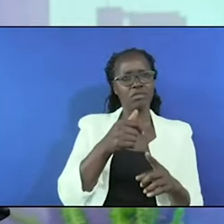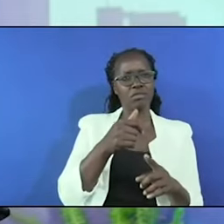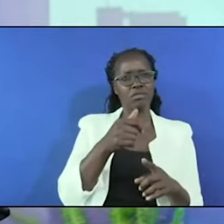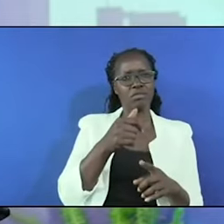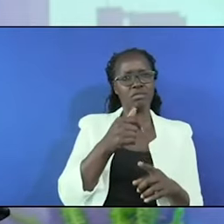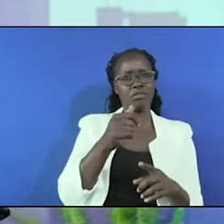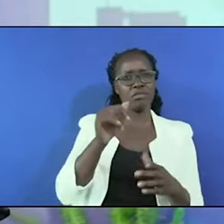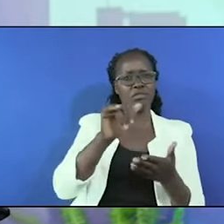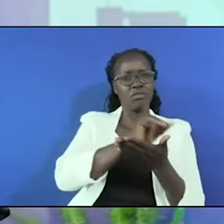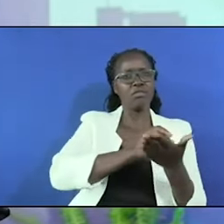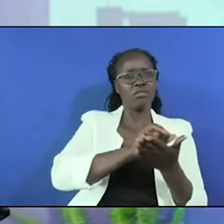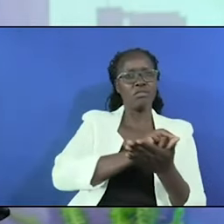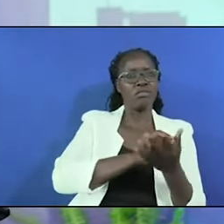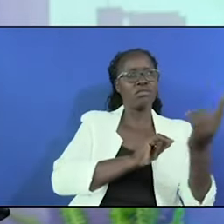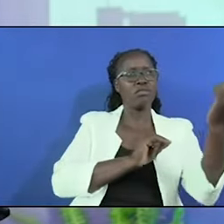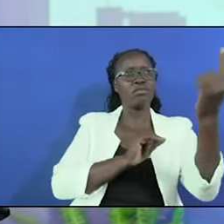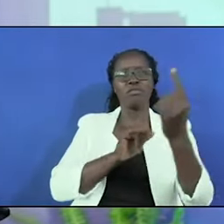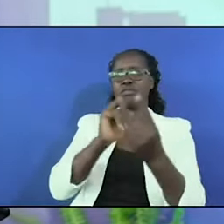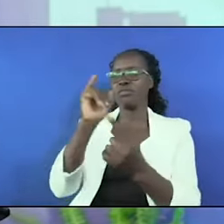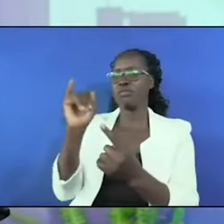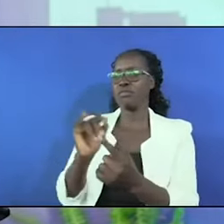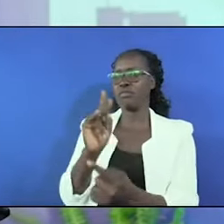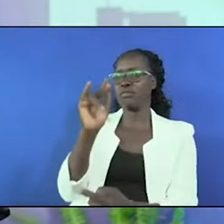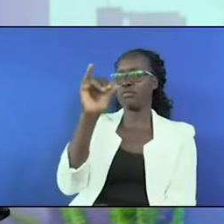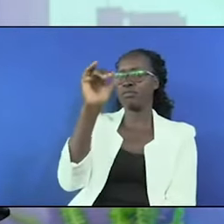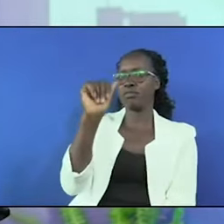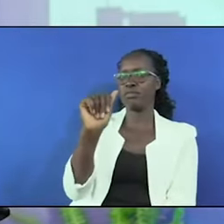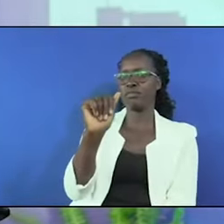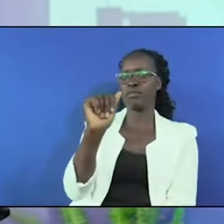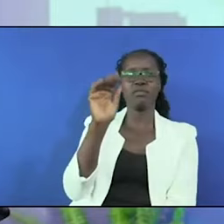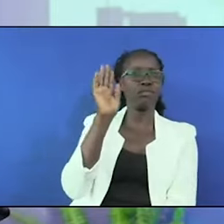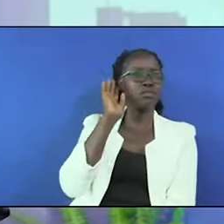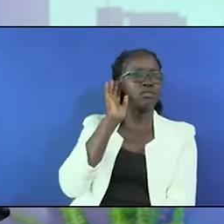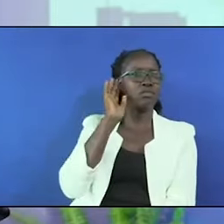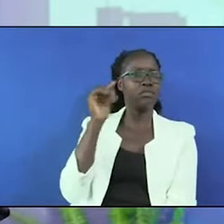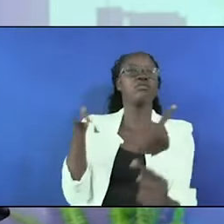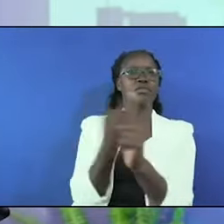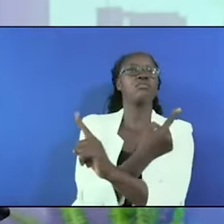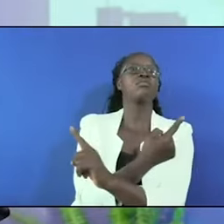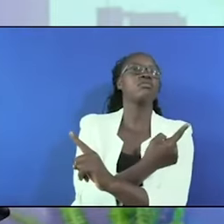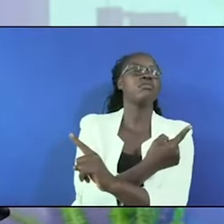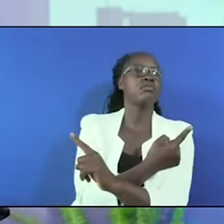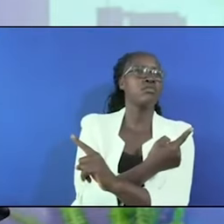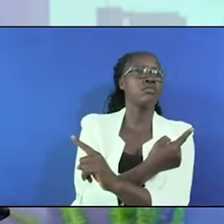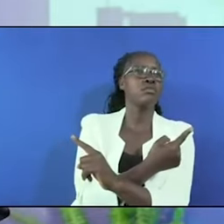Airport to JKIA, I had a contrast